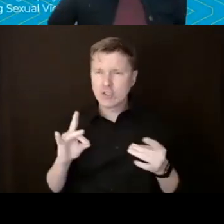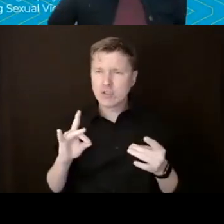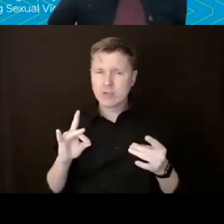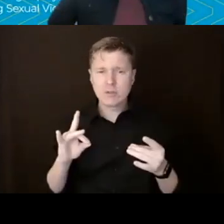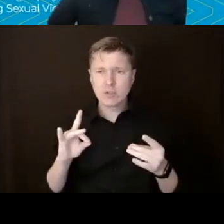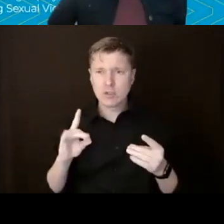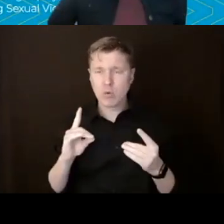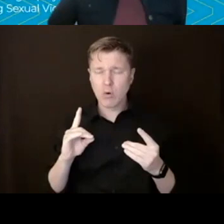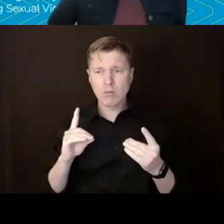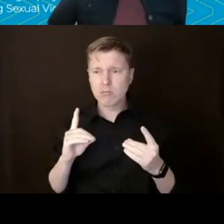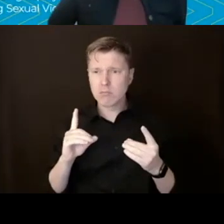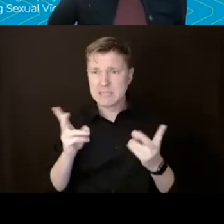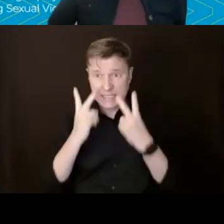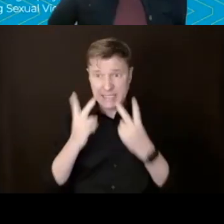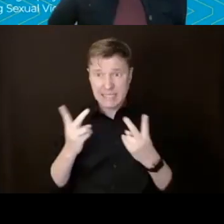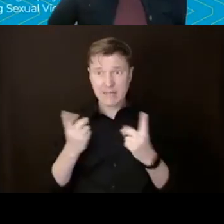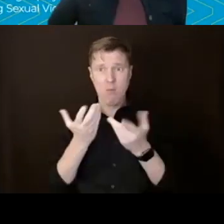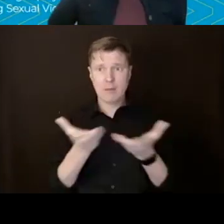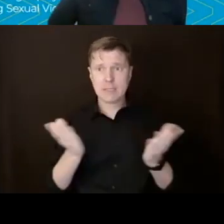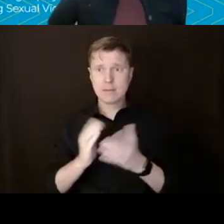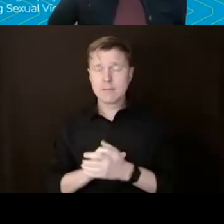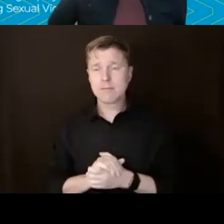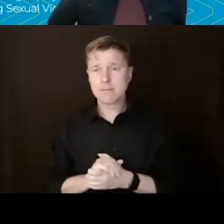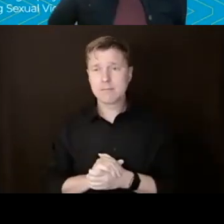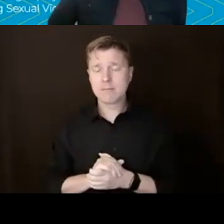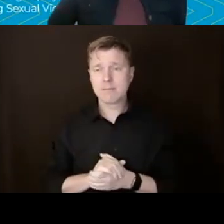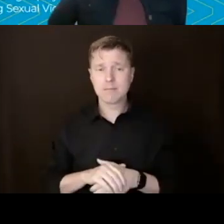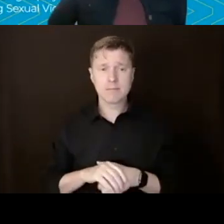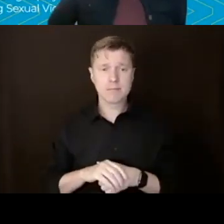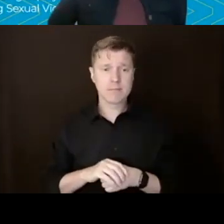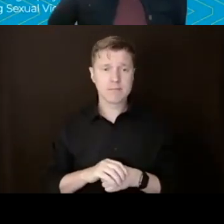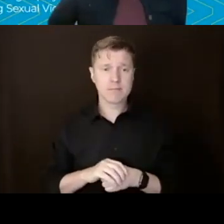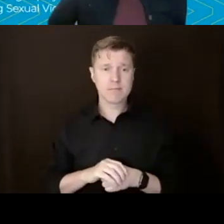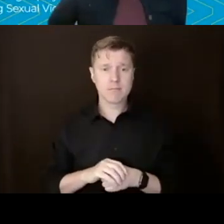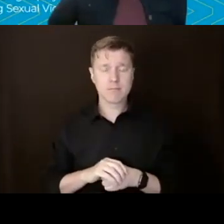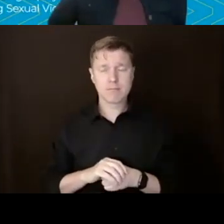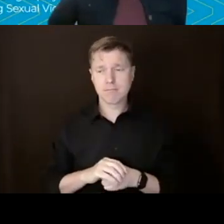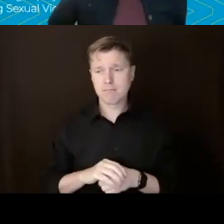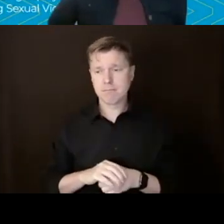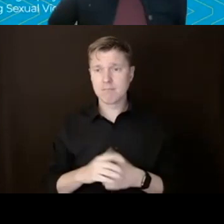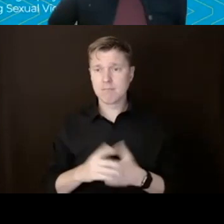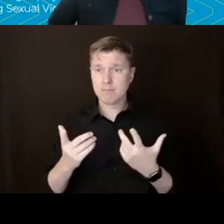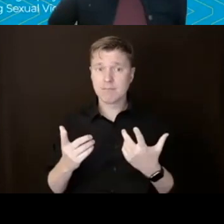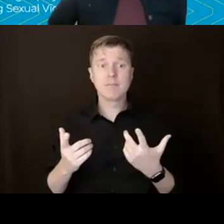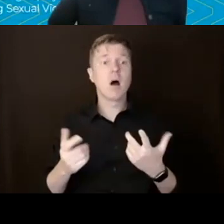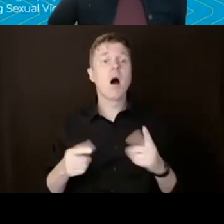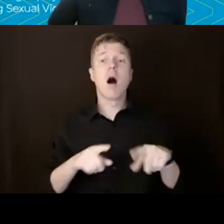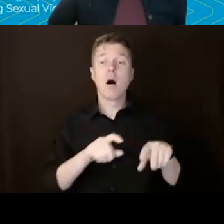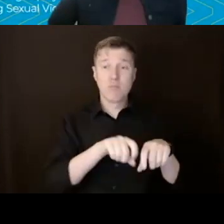from all of these infographics and content and stats? Break the silence.